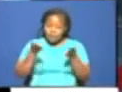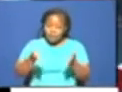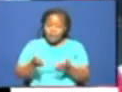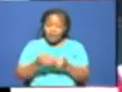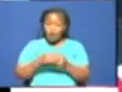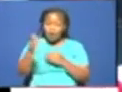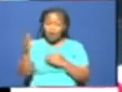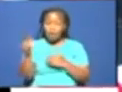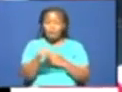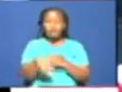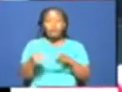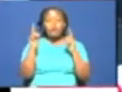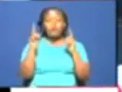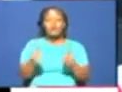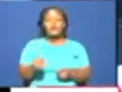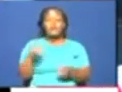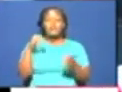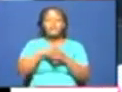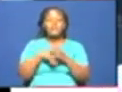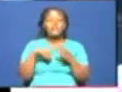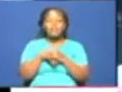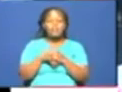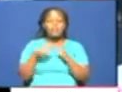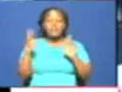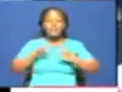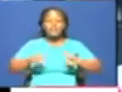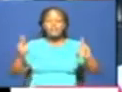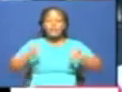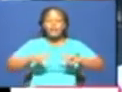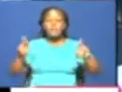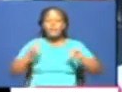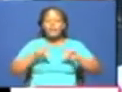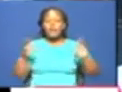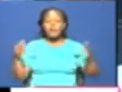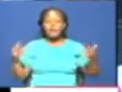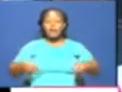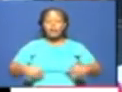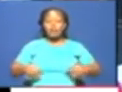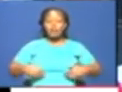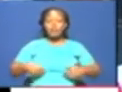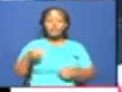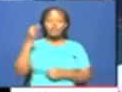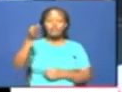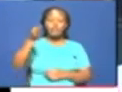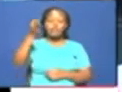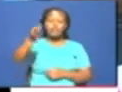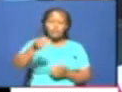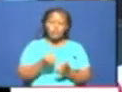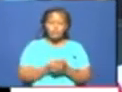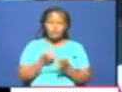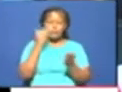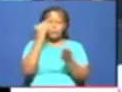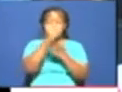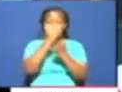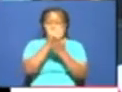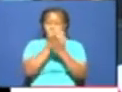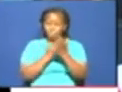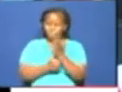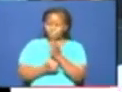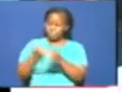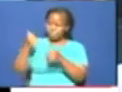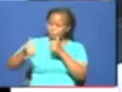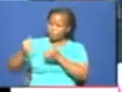to invest in preparing our youth for that future. The program will equip our youth with